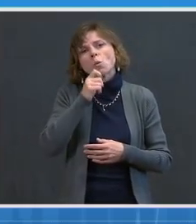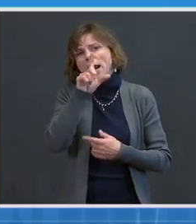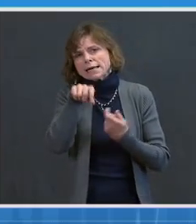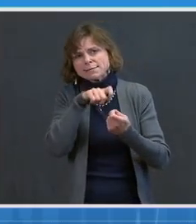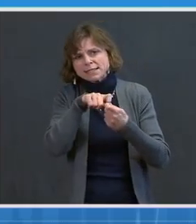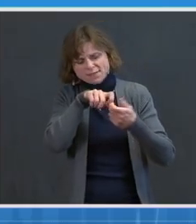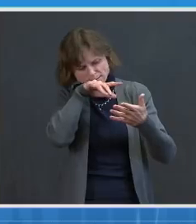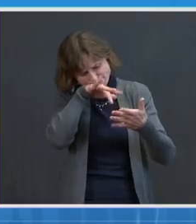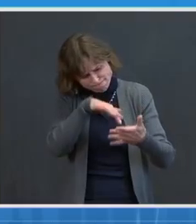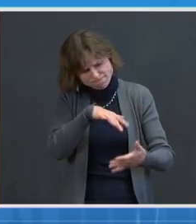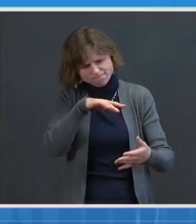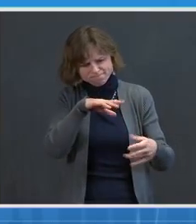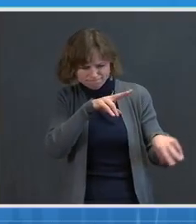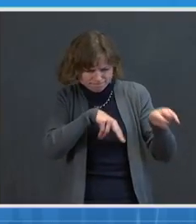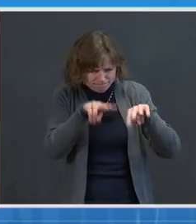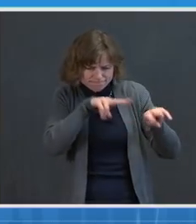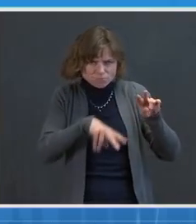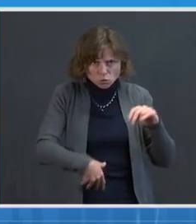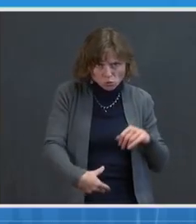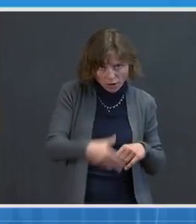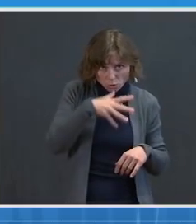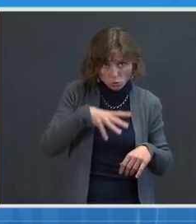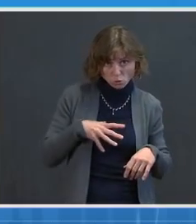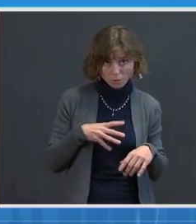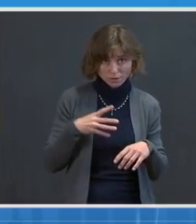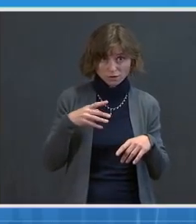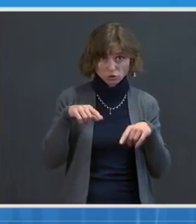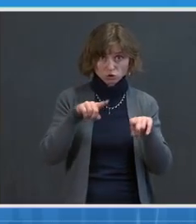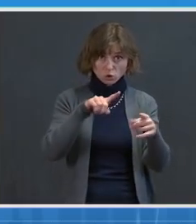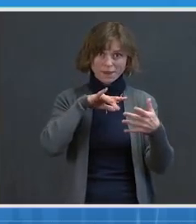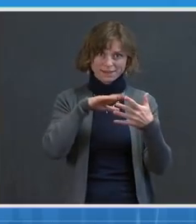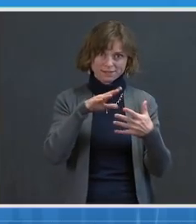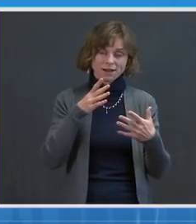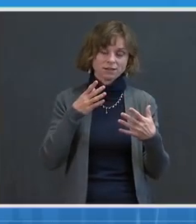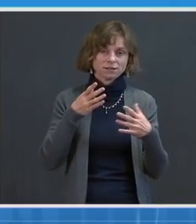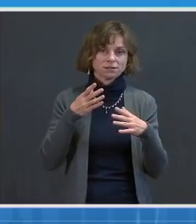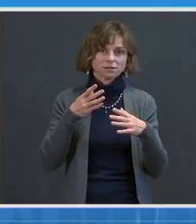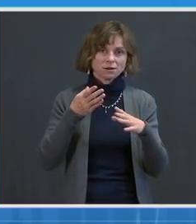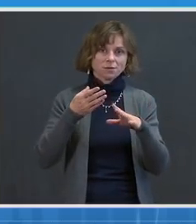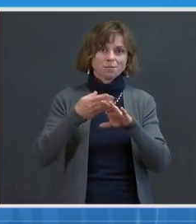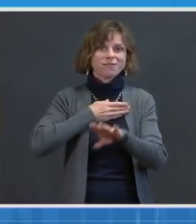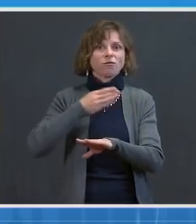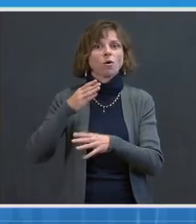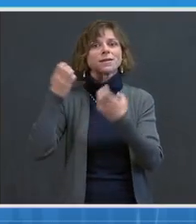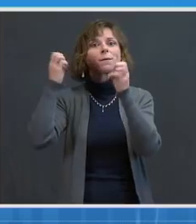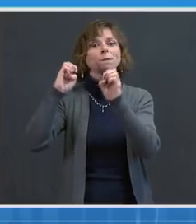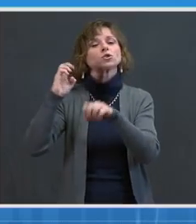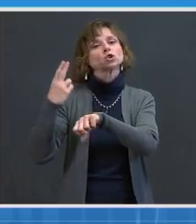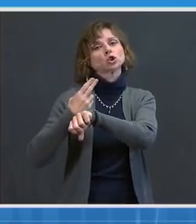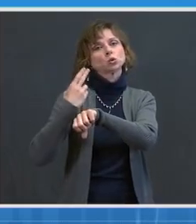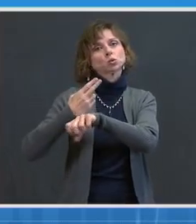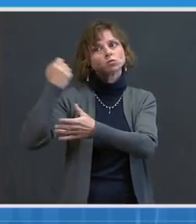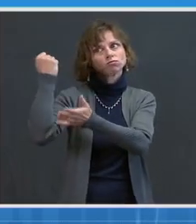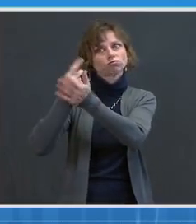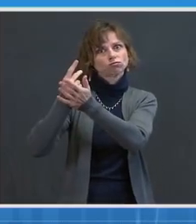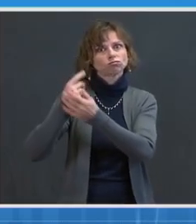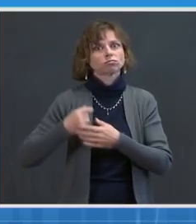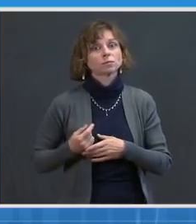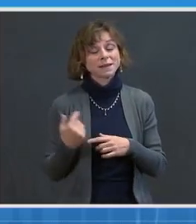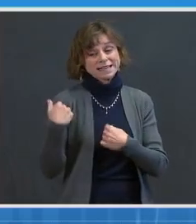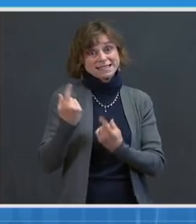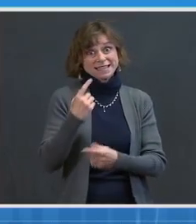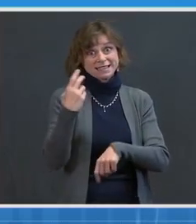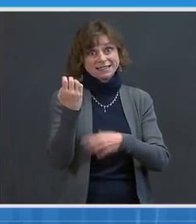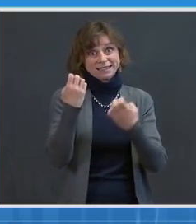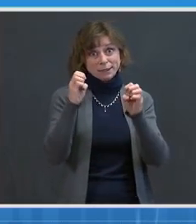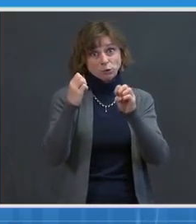women in the studies which led up to the EUA, since the EUA, several thousands of